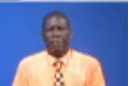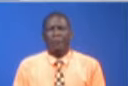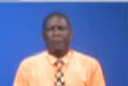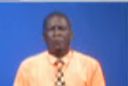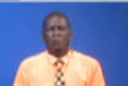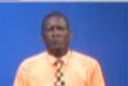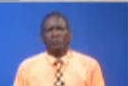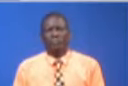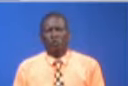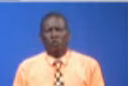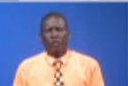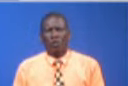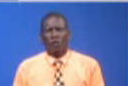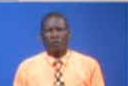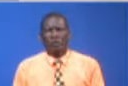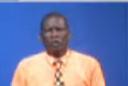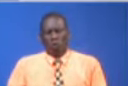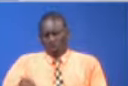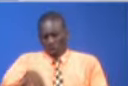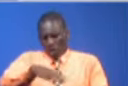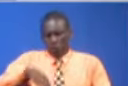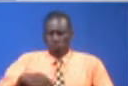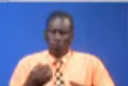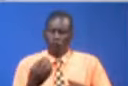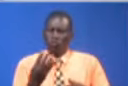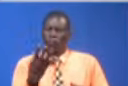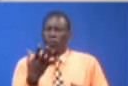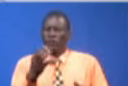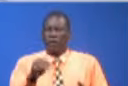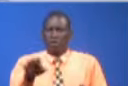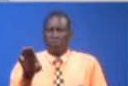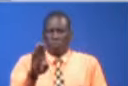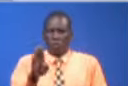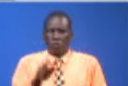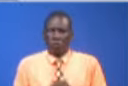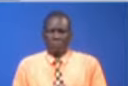At least close to 450 billion